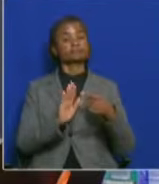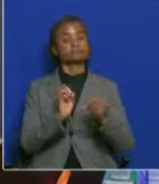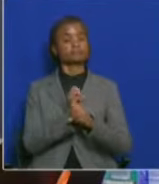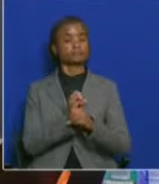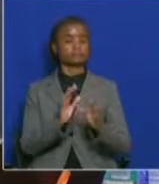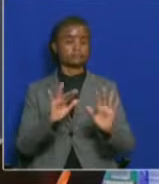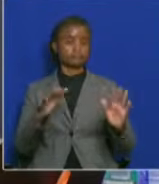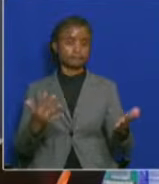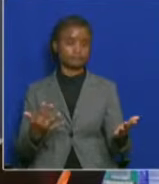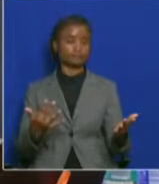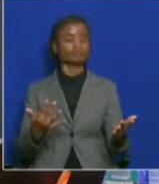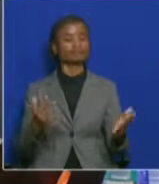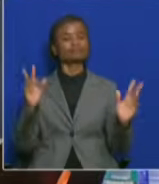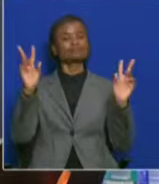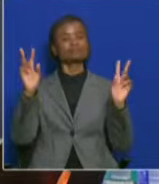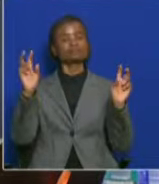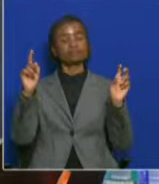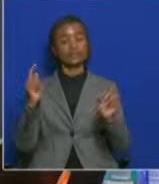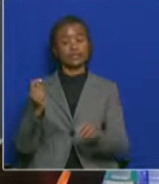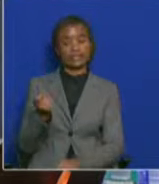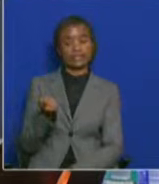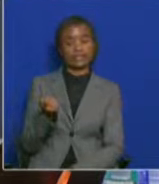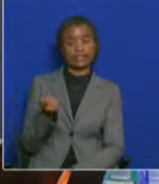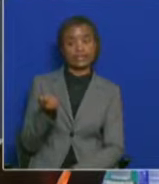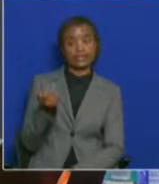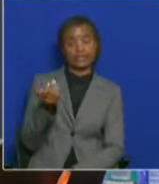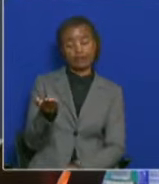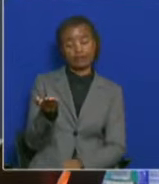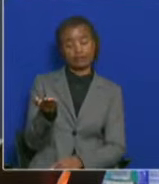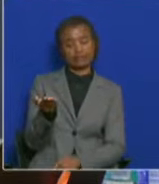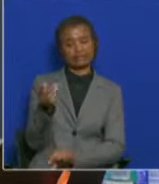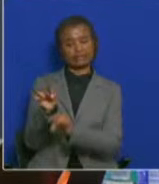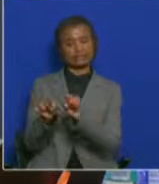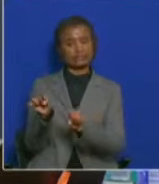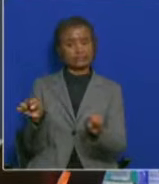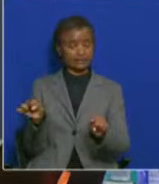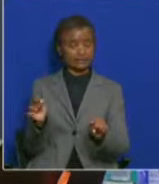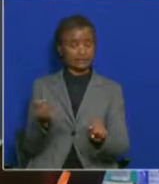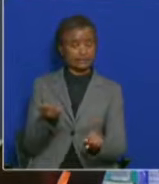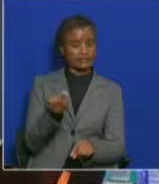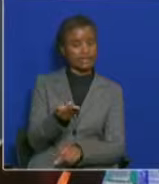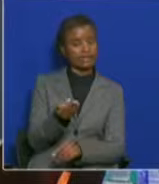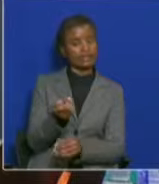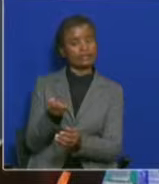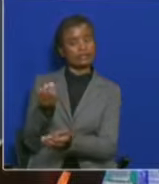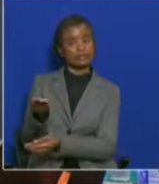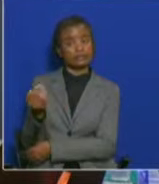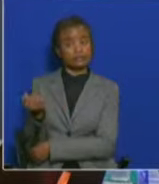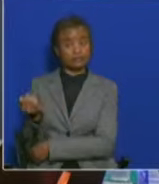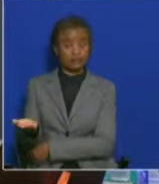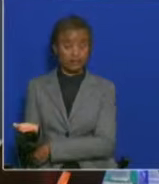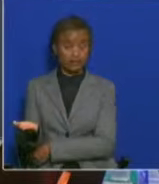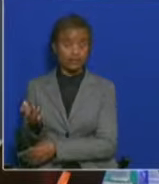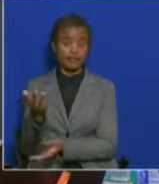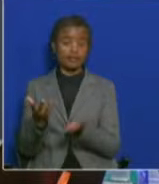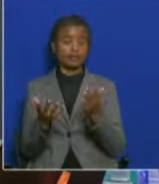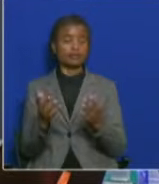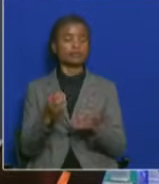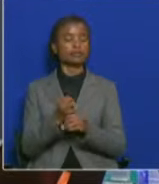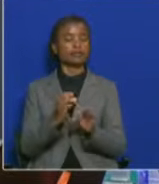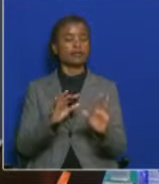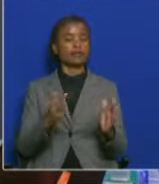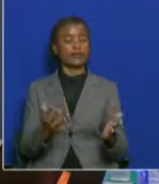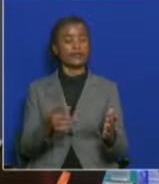And again, I must preface this introduction of this evidence. It's